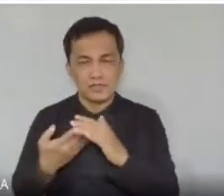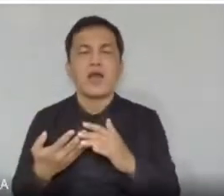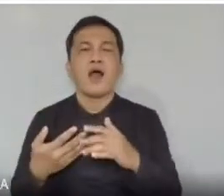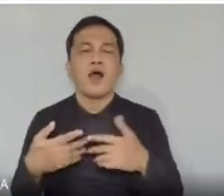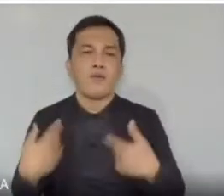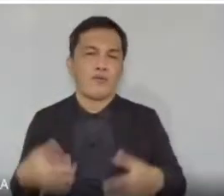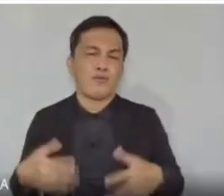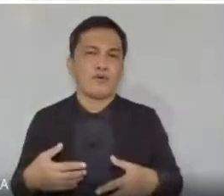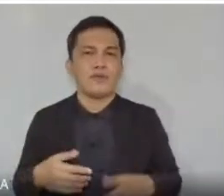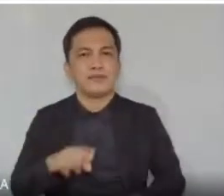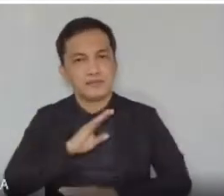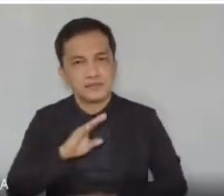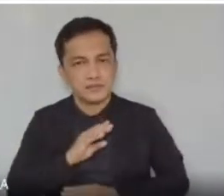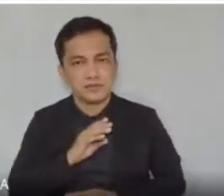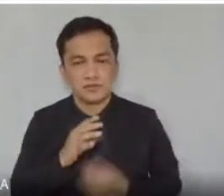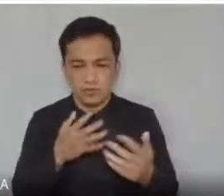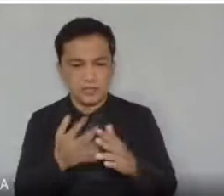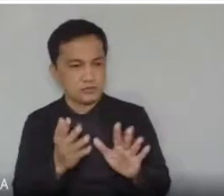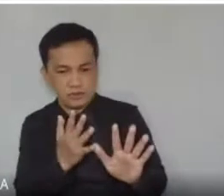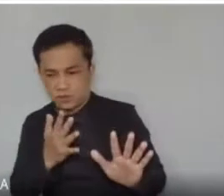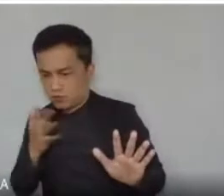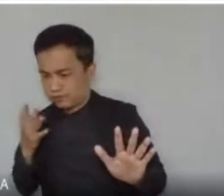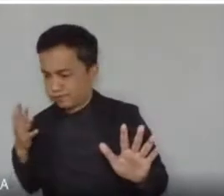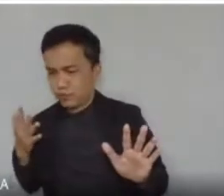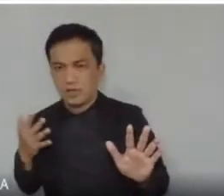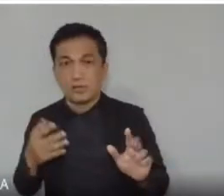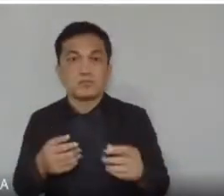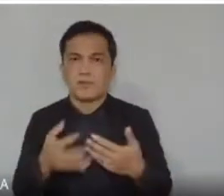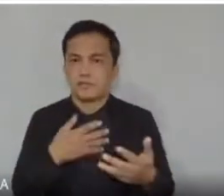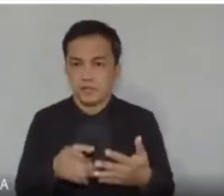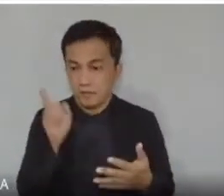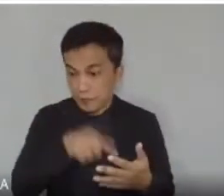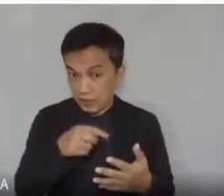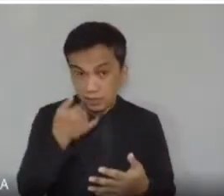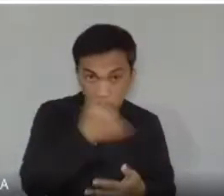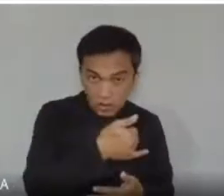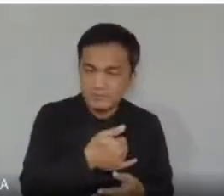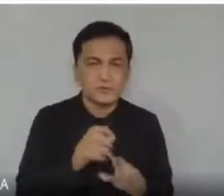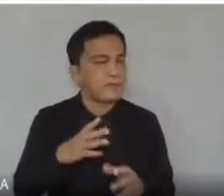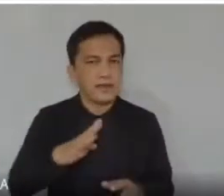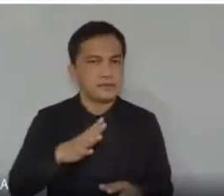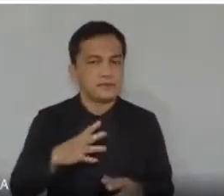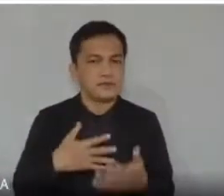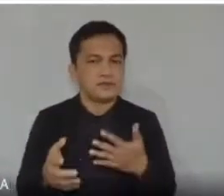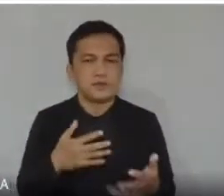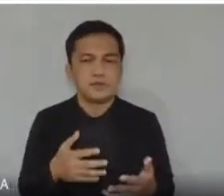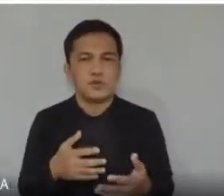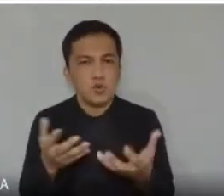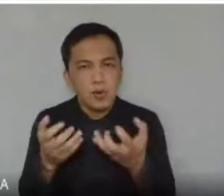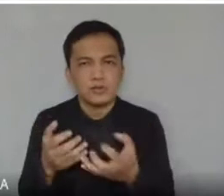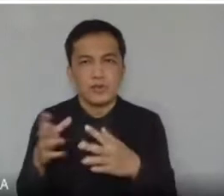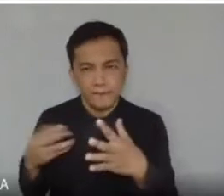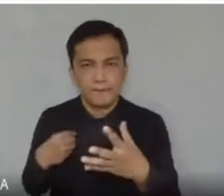stayed on the line with their patients. They understood that there were so many calls and they each